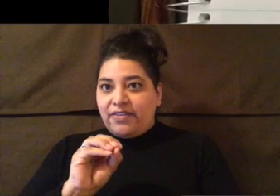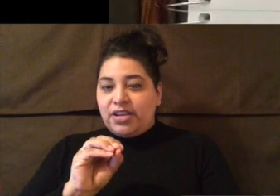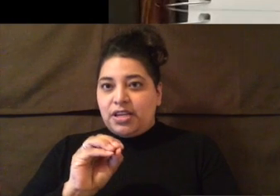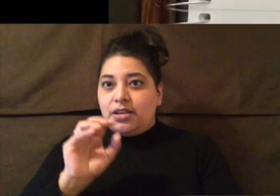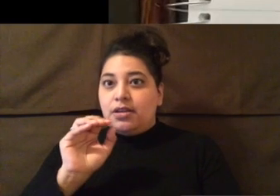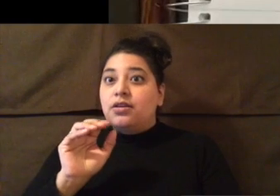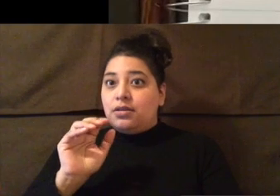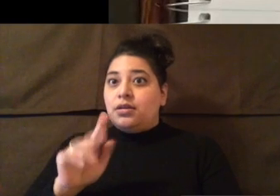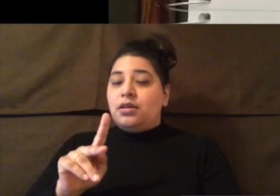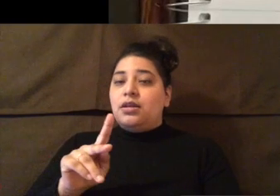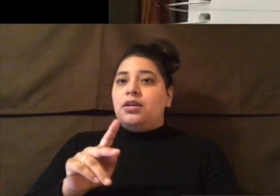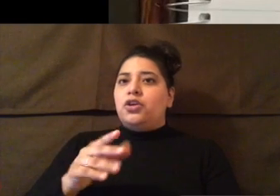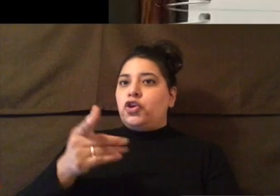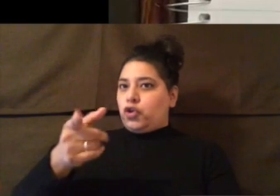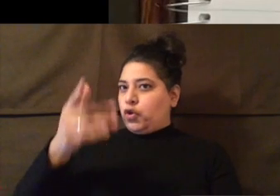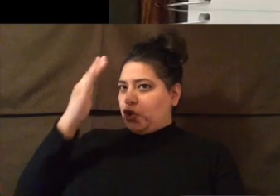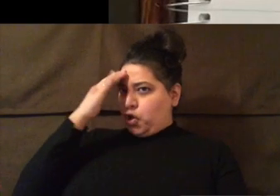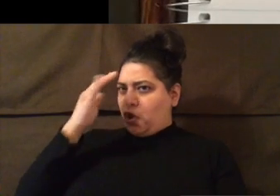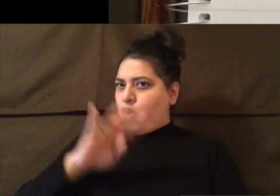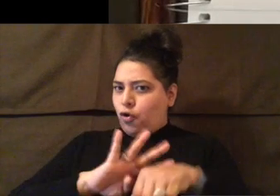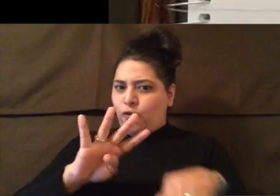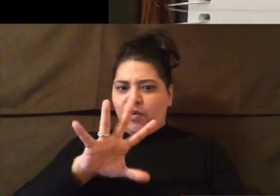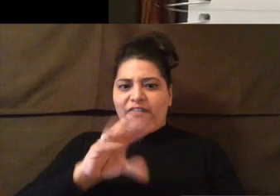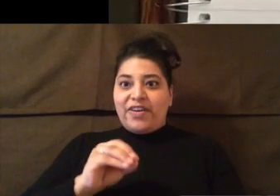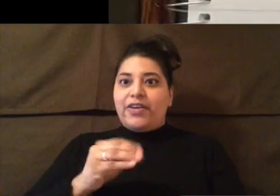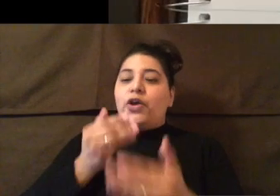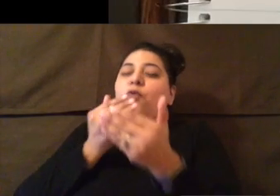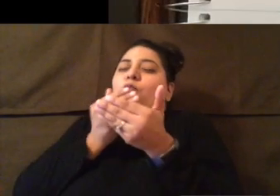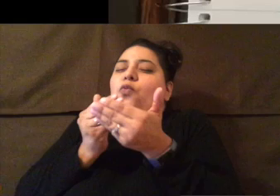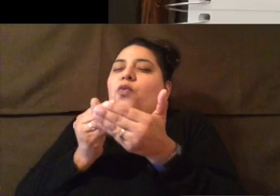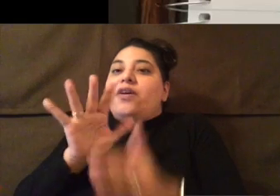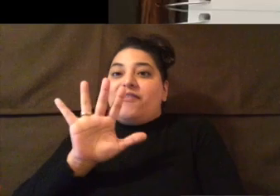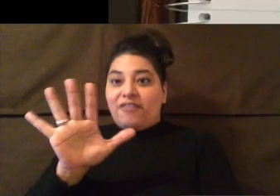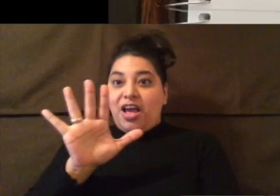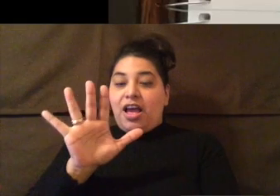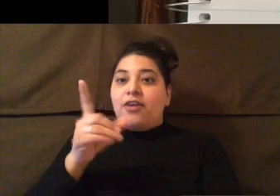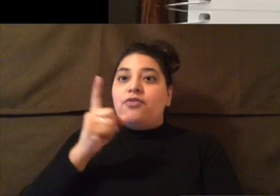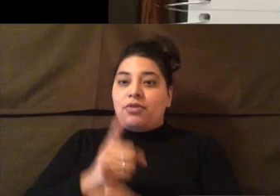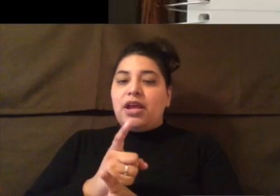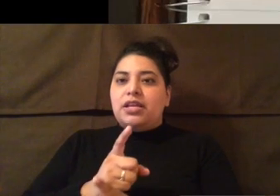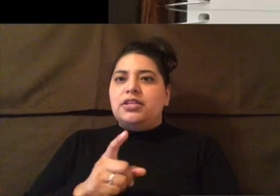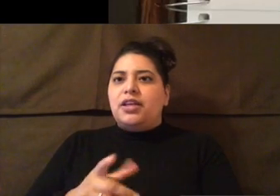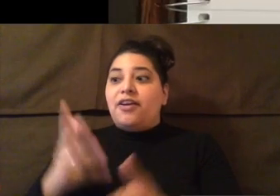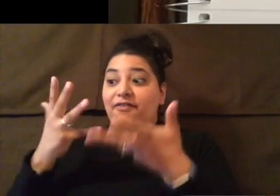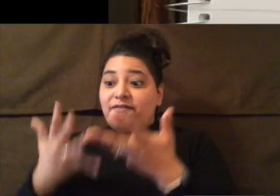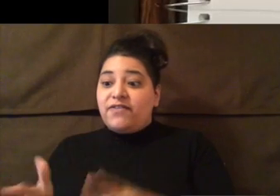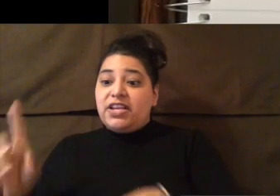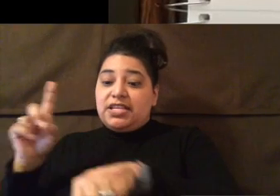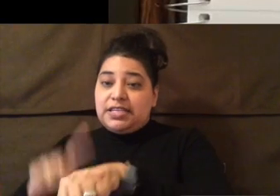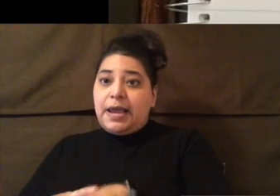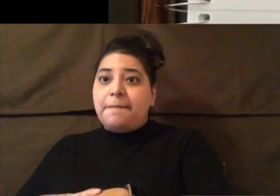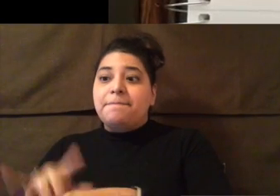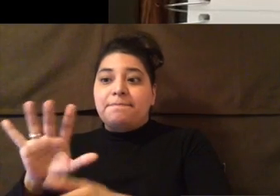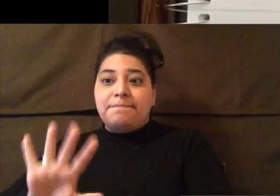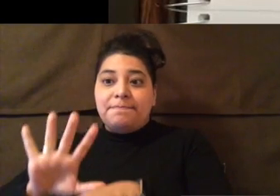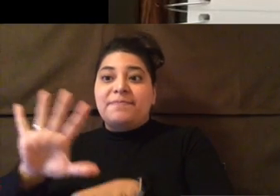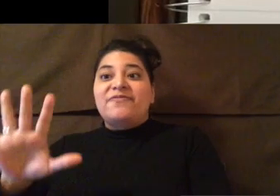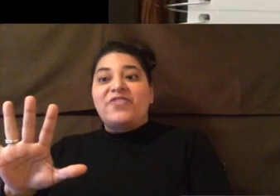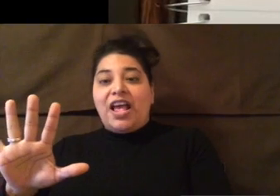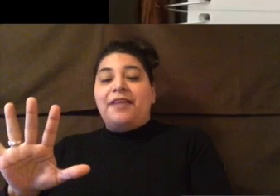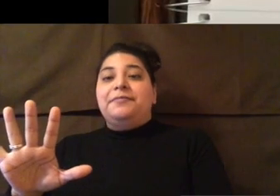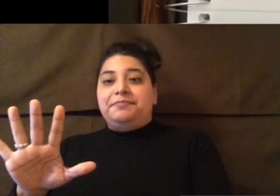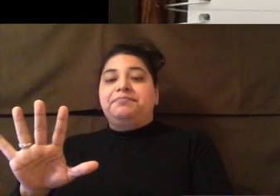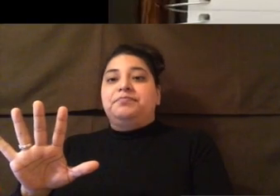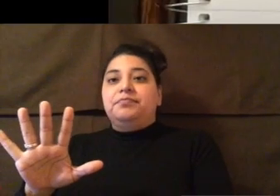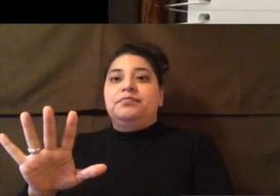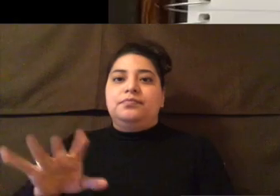4:50. Okay. You know that 4:50 is super close to 5. So let's put our end time. You